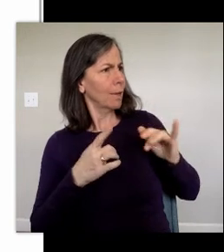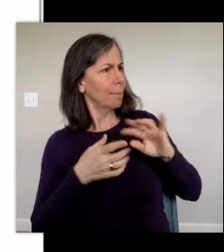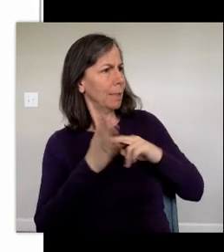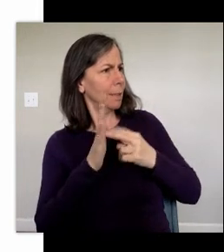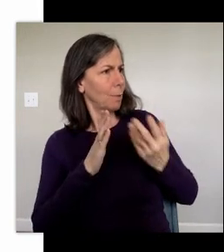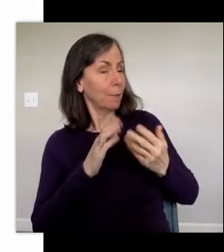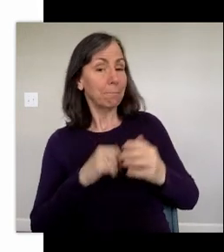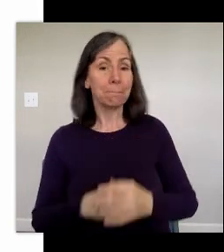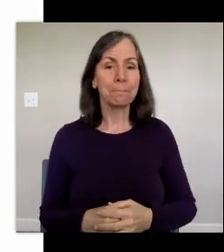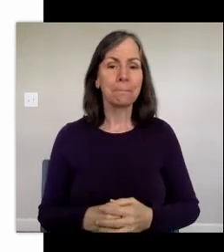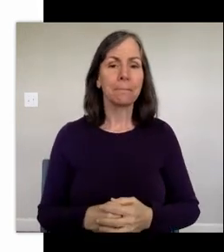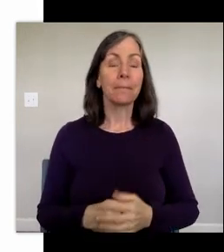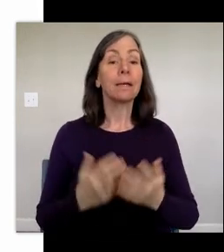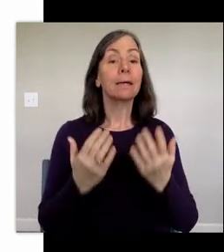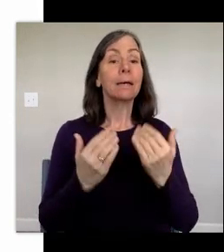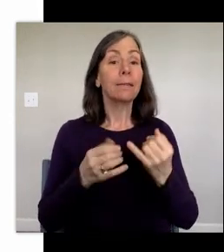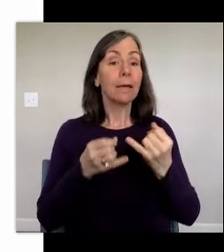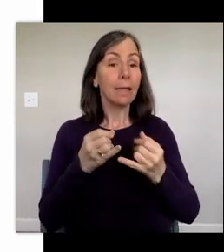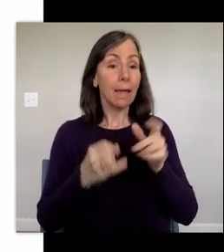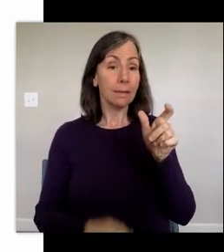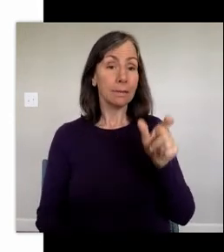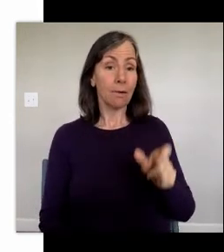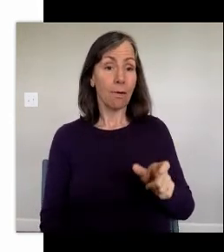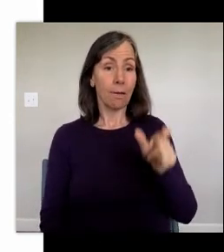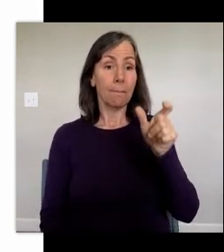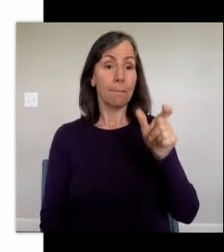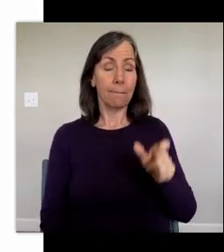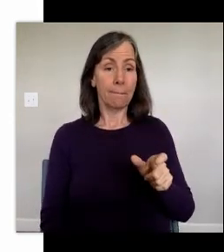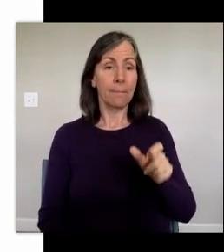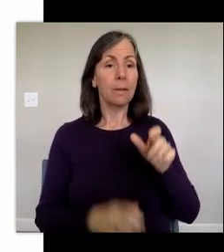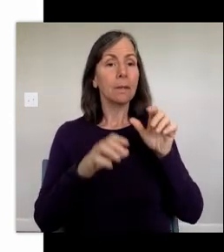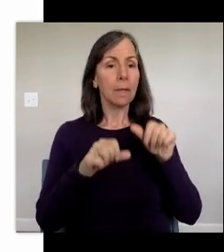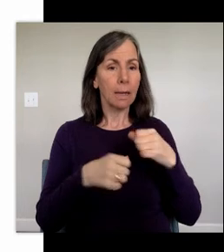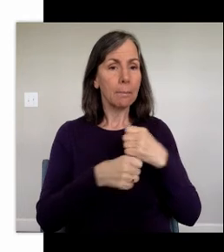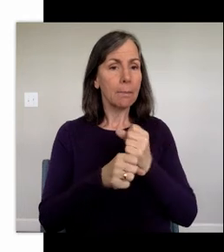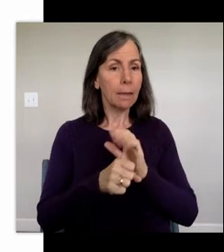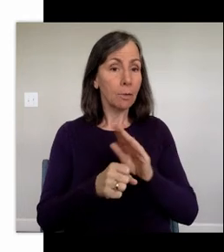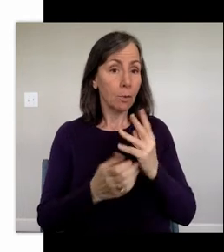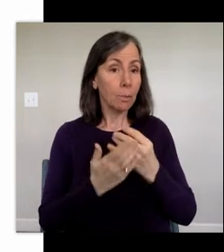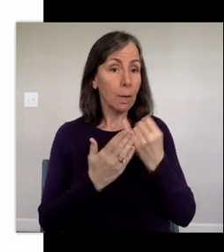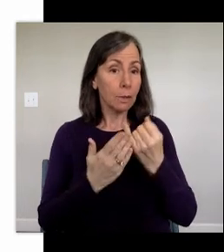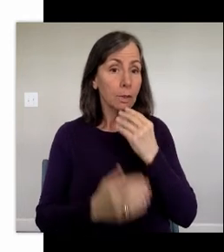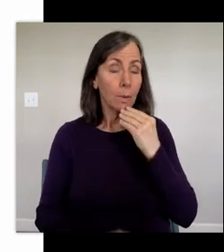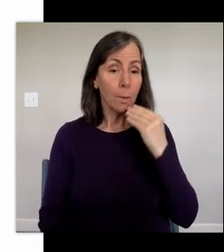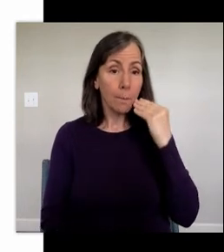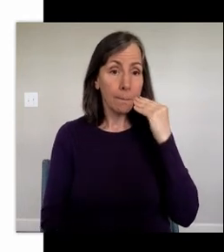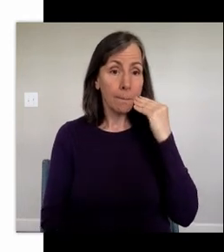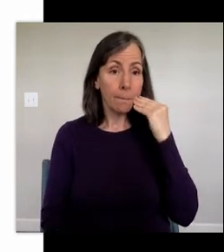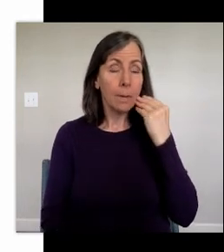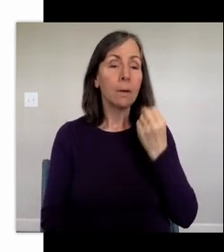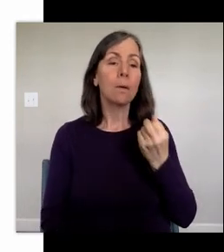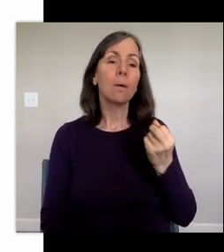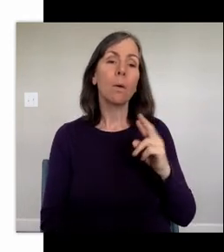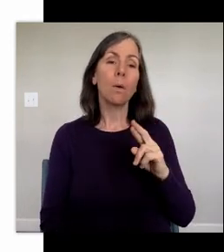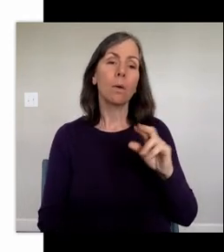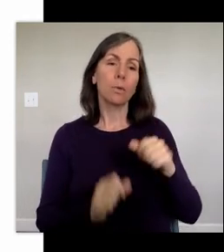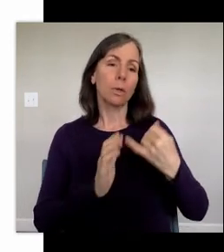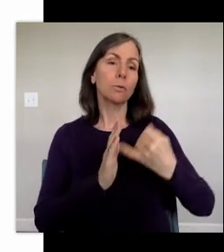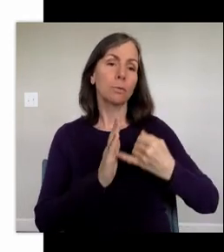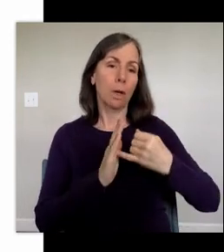And then the last thing is, you can either make your project at home, or you can just draw